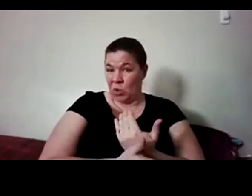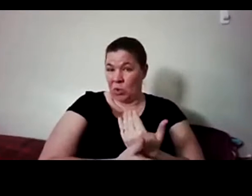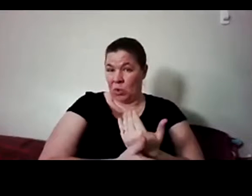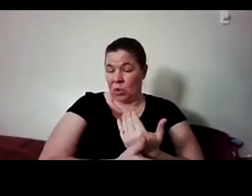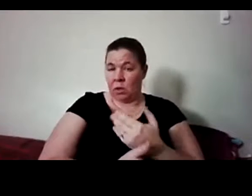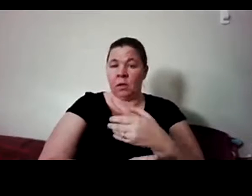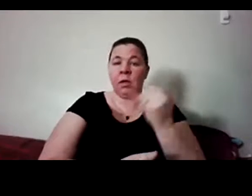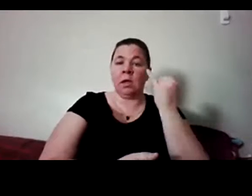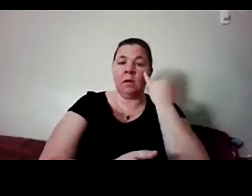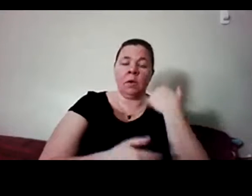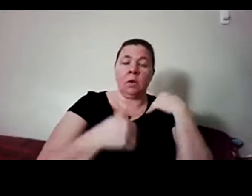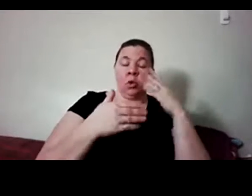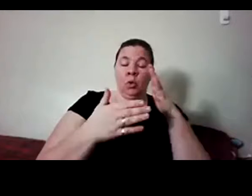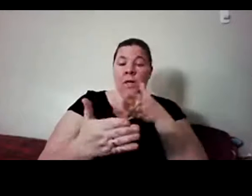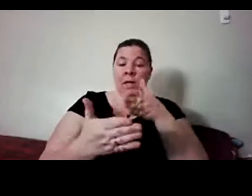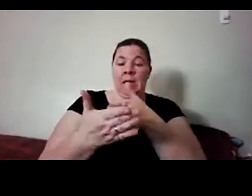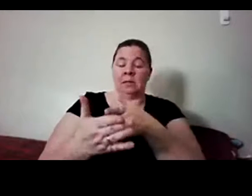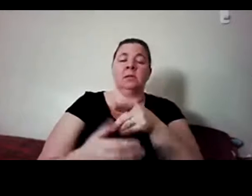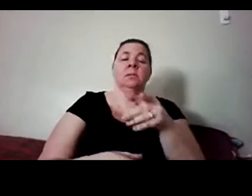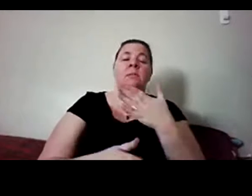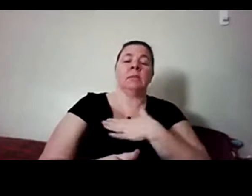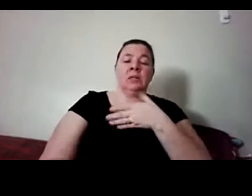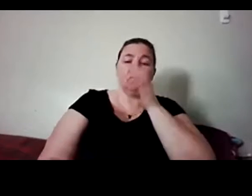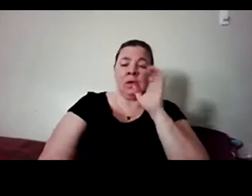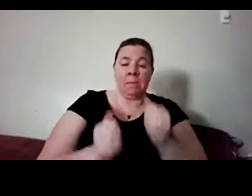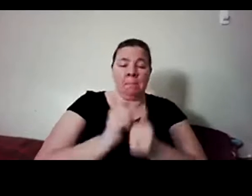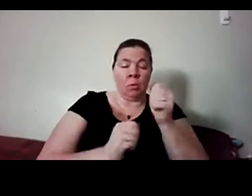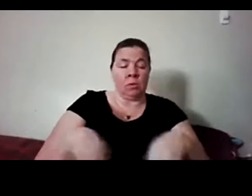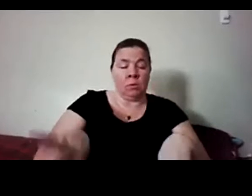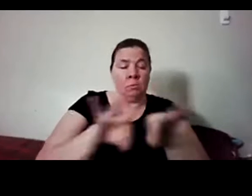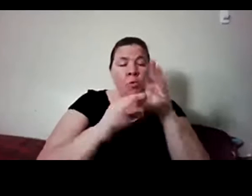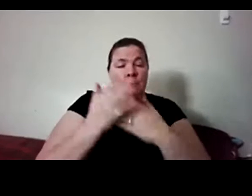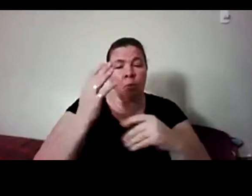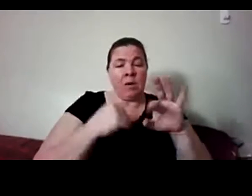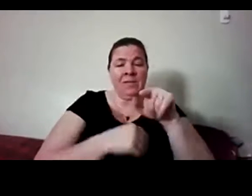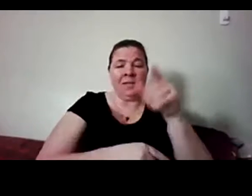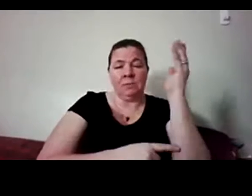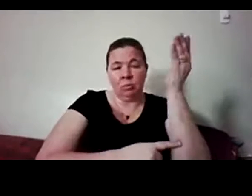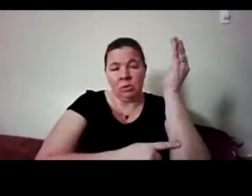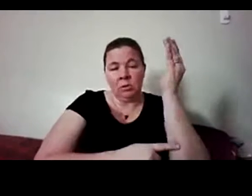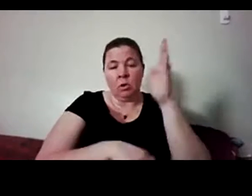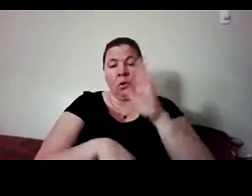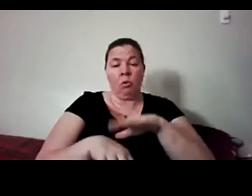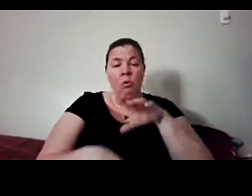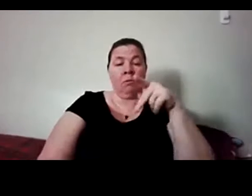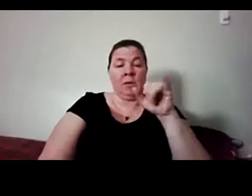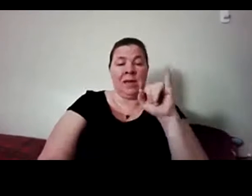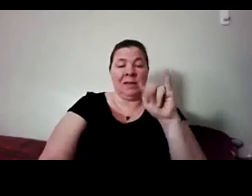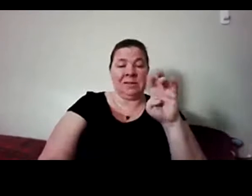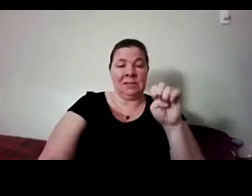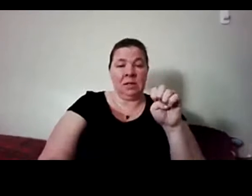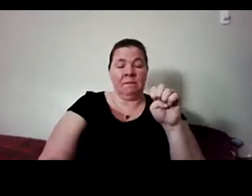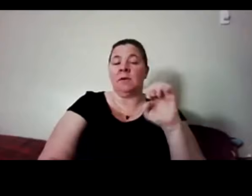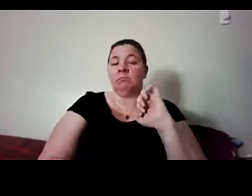of water, because this is the most important part of this presentation. When Onpassive launches, there will be no more